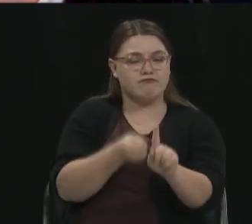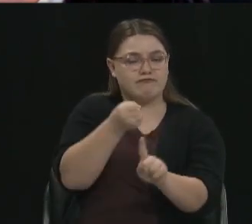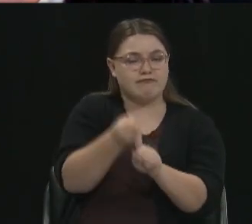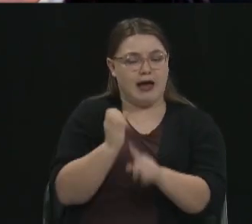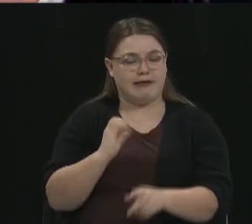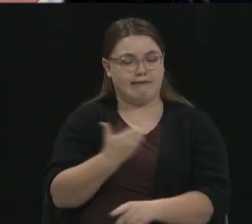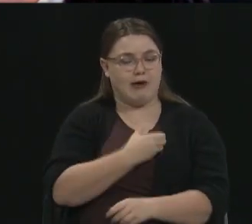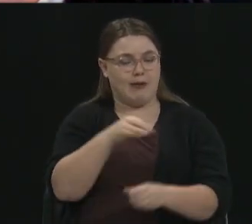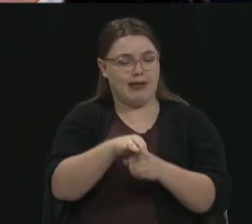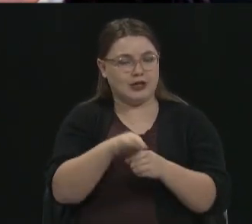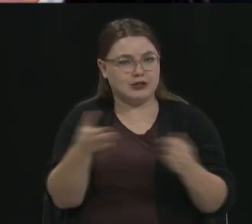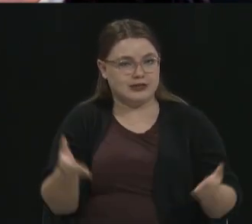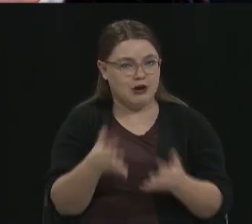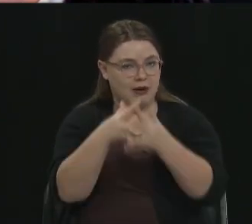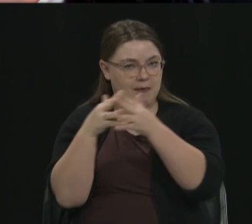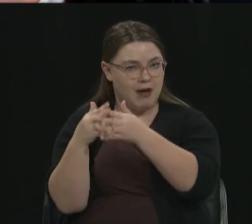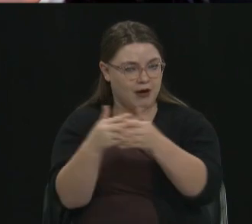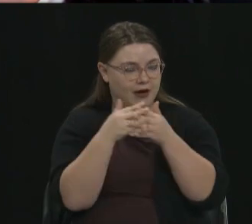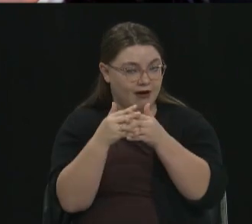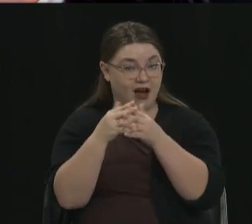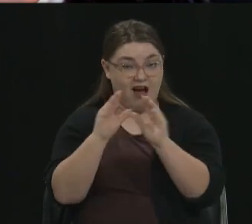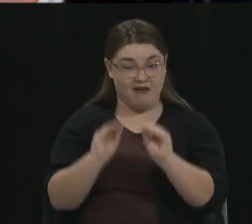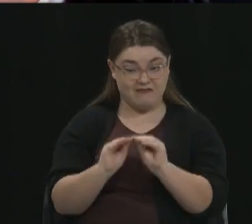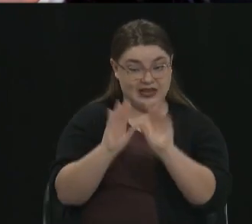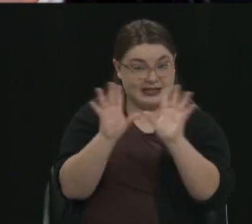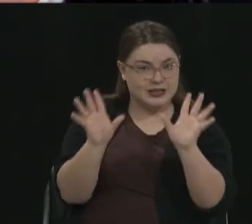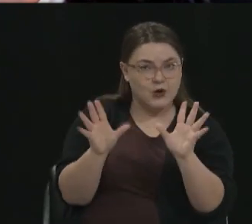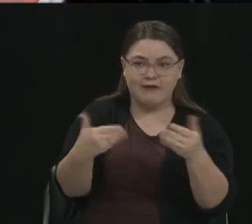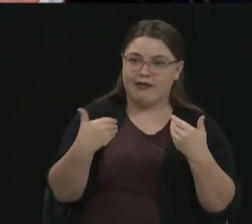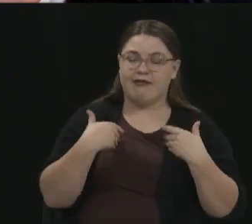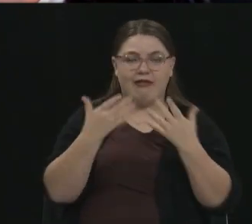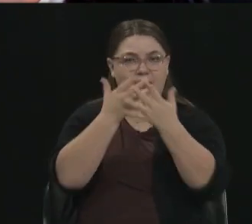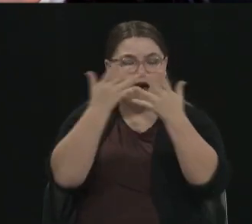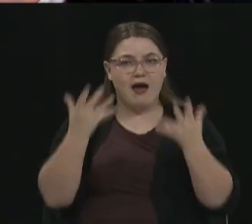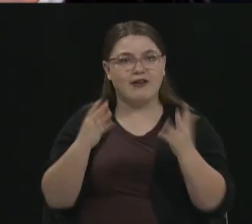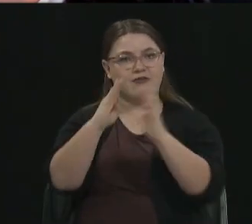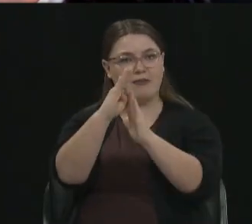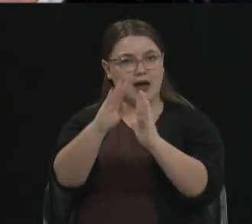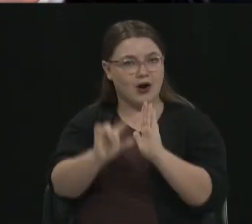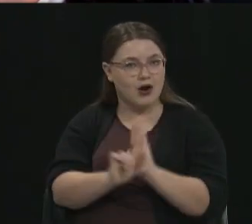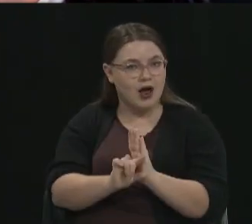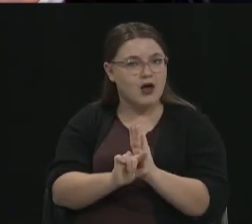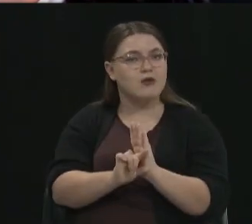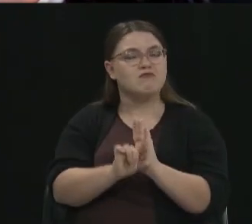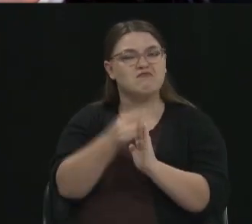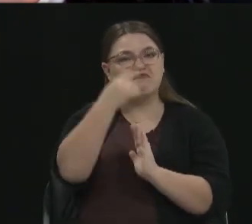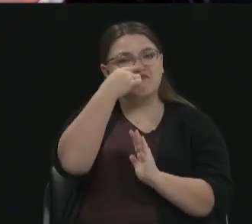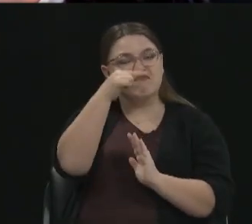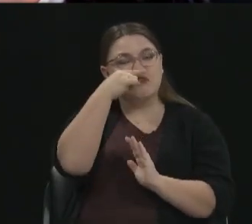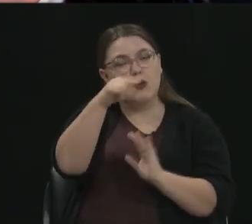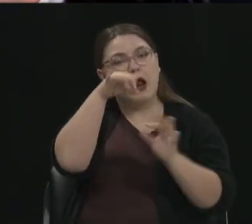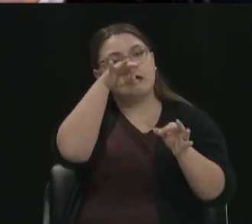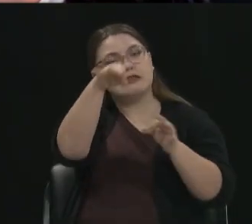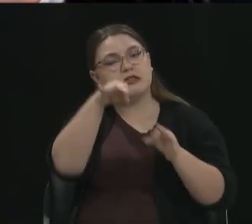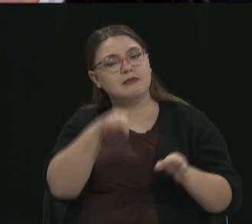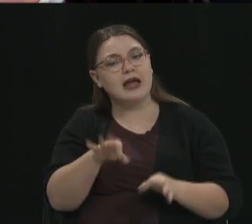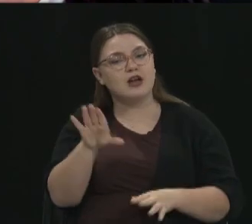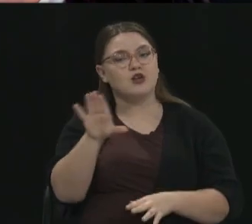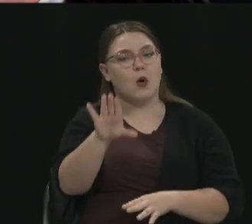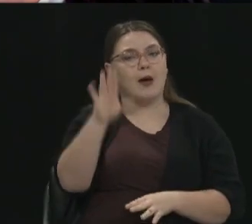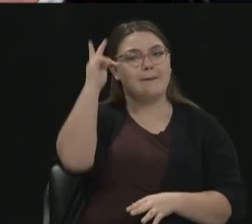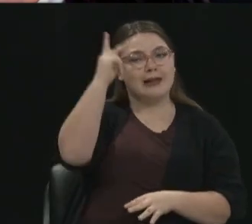Obviously, you've got a little more background than that, and I'm happy if you would share a little bit about what it is that you like about what you do as a political